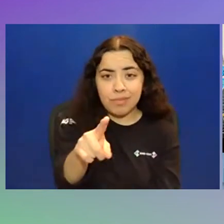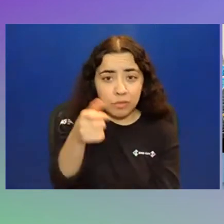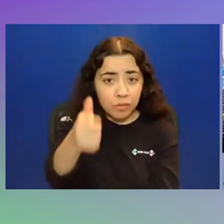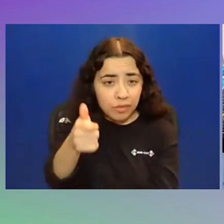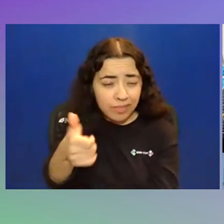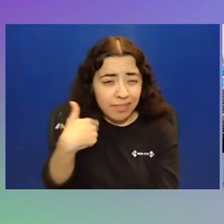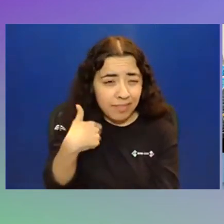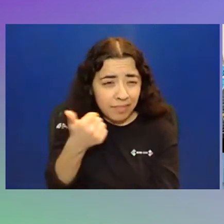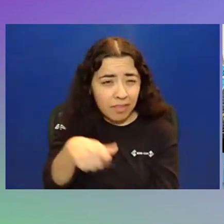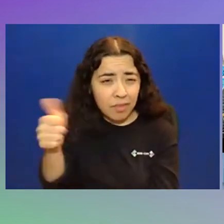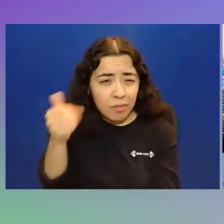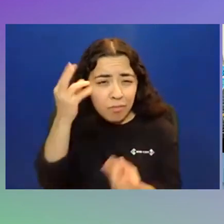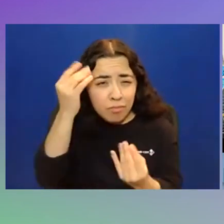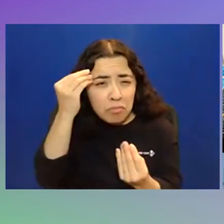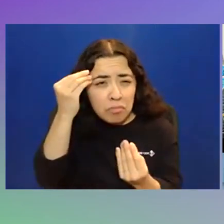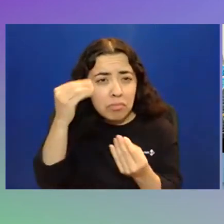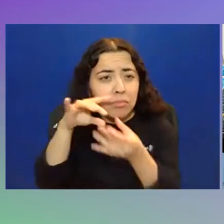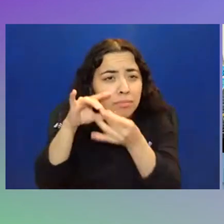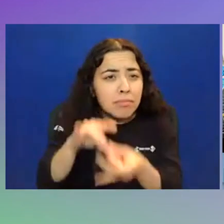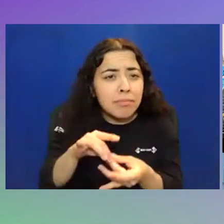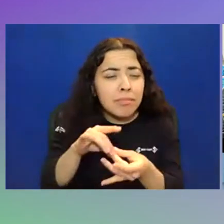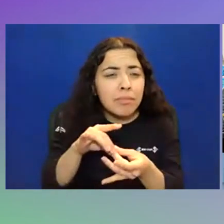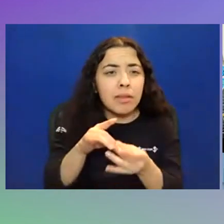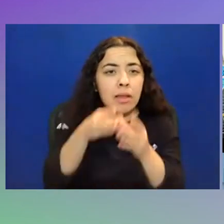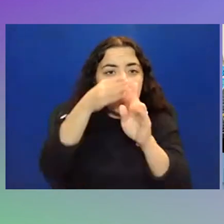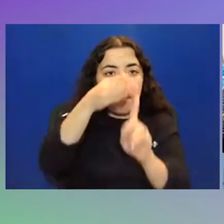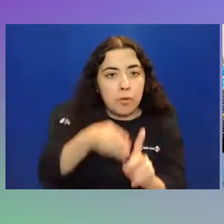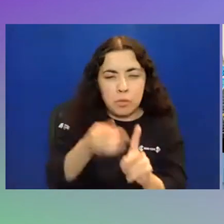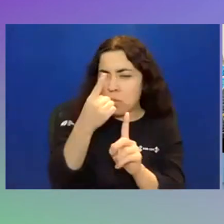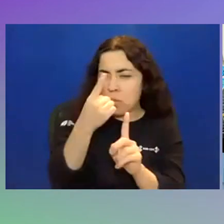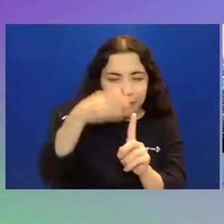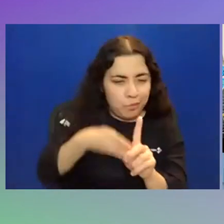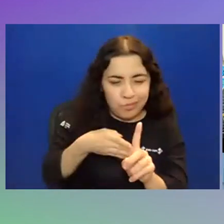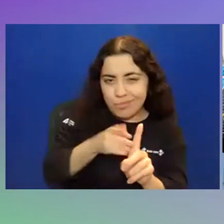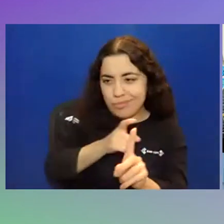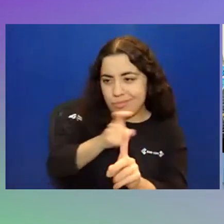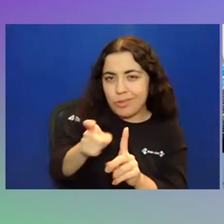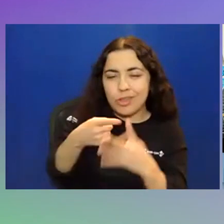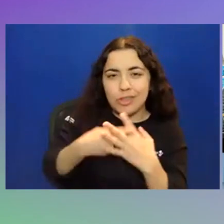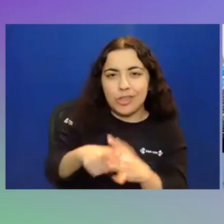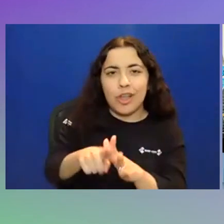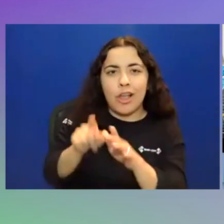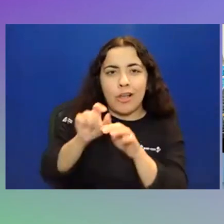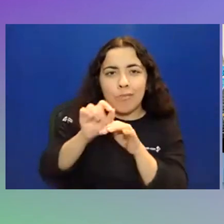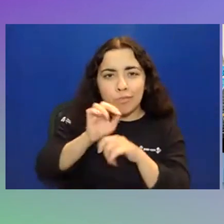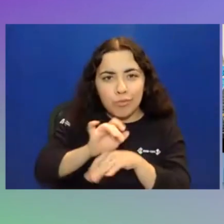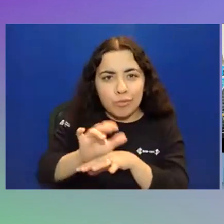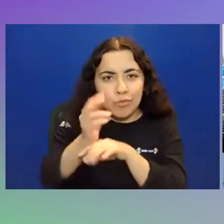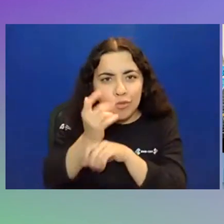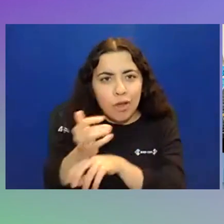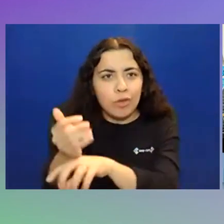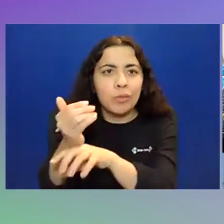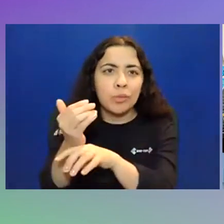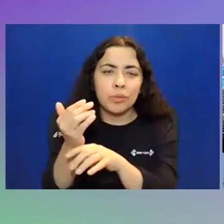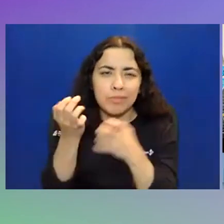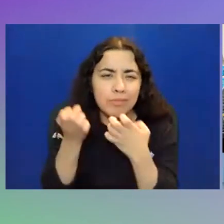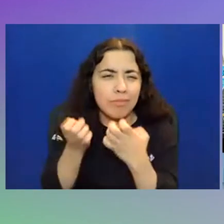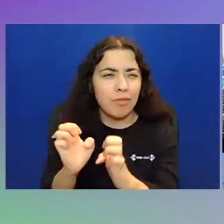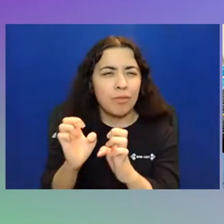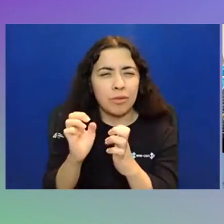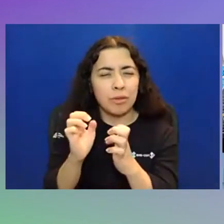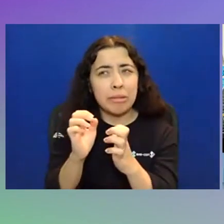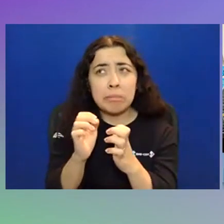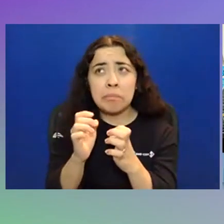on how an individual contributor can best start a grassroots effort in an open-minded but maybe not informed